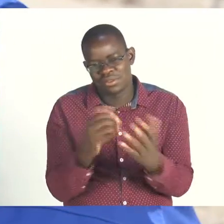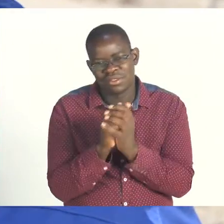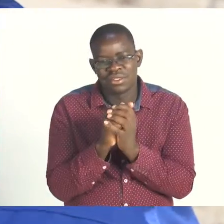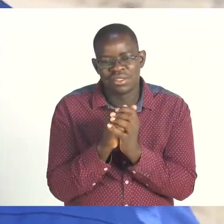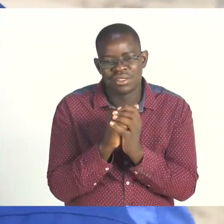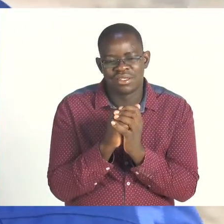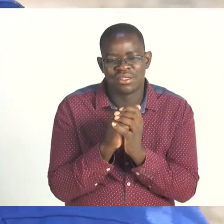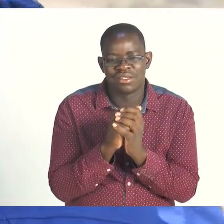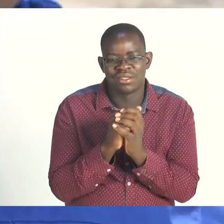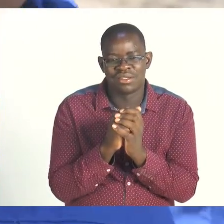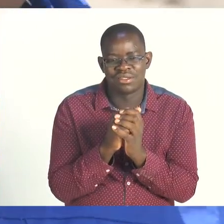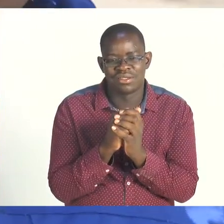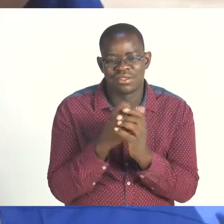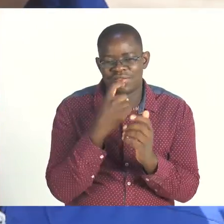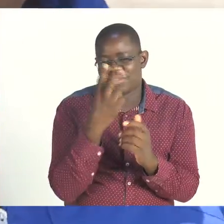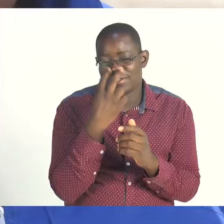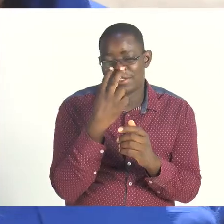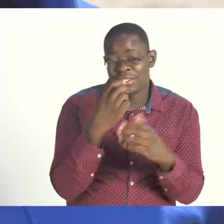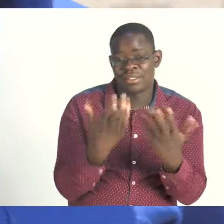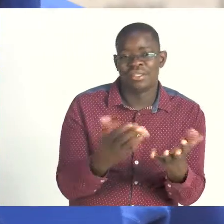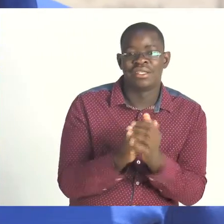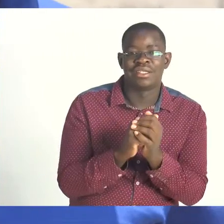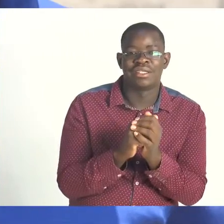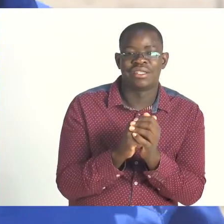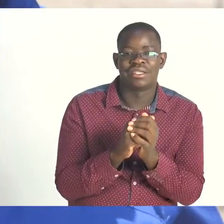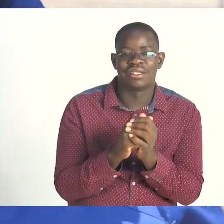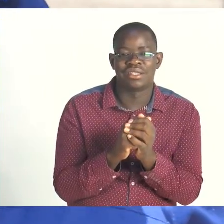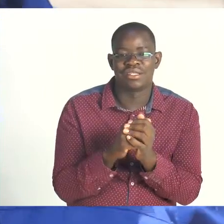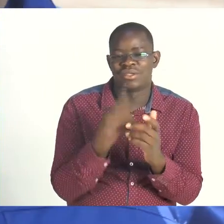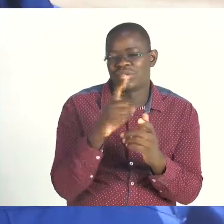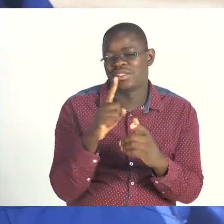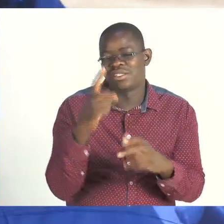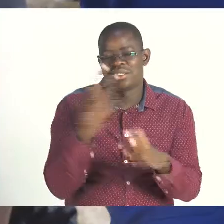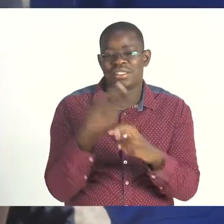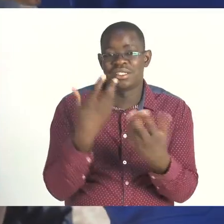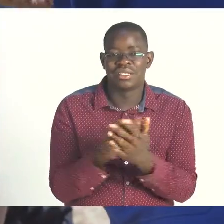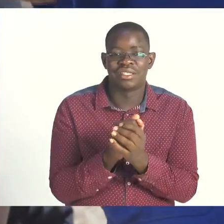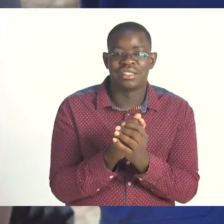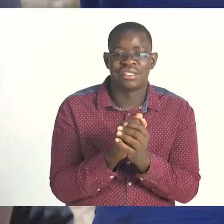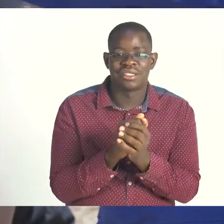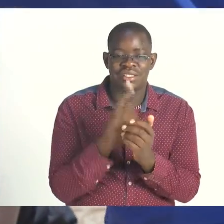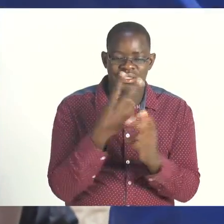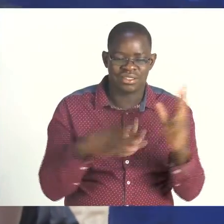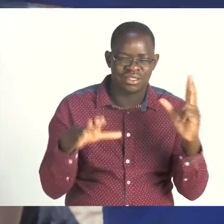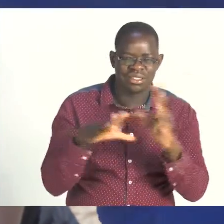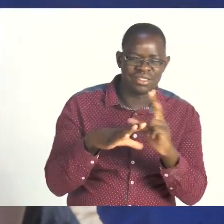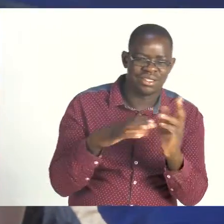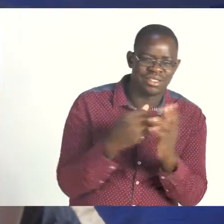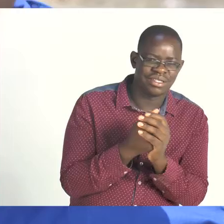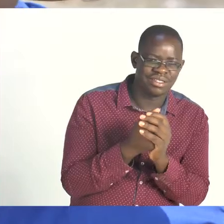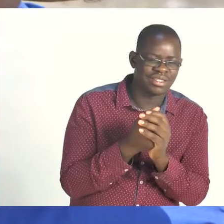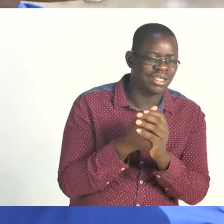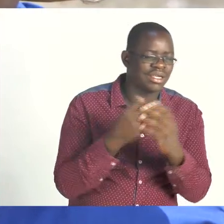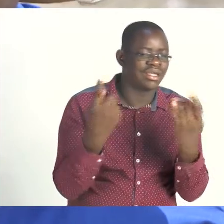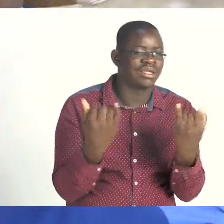Linus, now you're just trying to be funny, okay? And way too pessimistic. Linus, you should look at farming like it's an